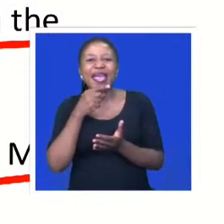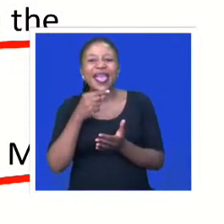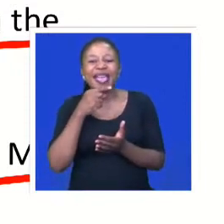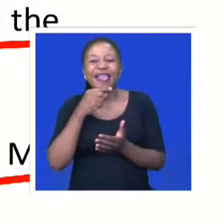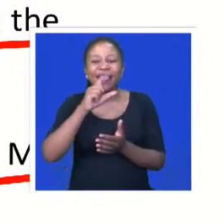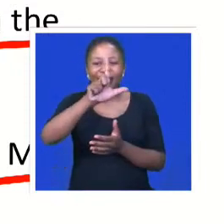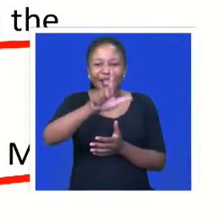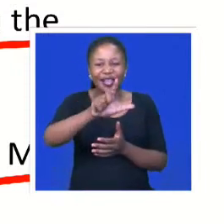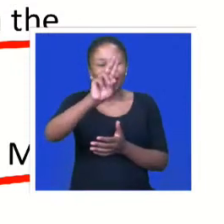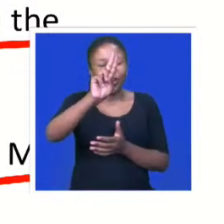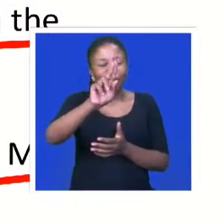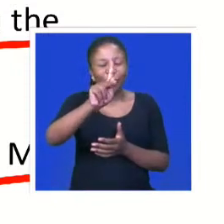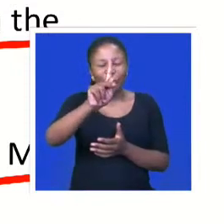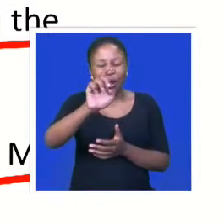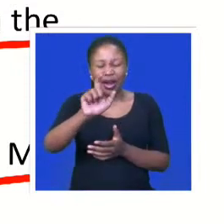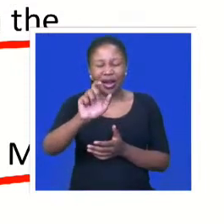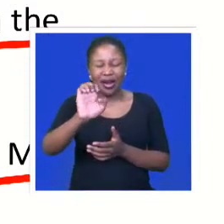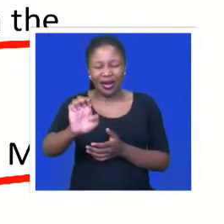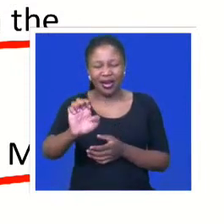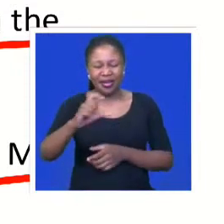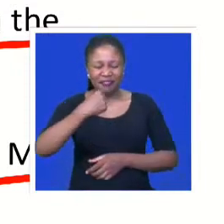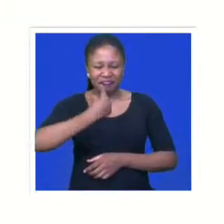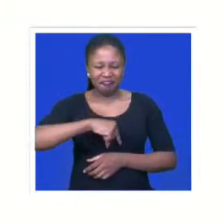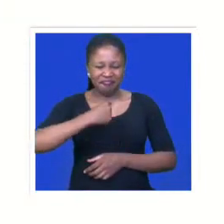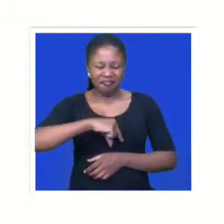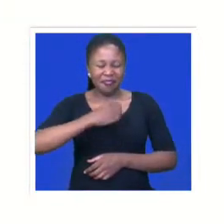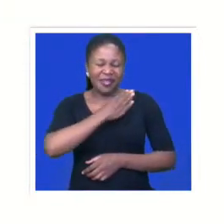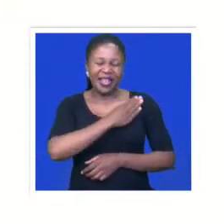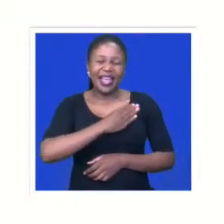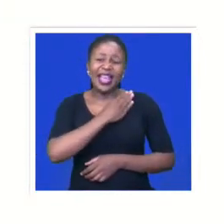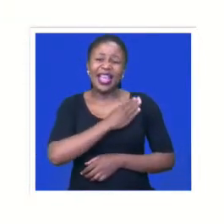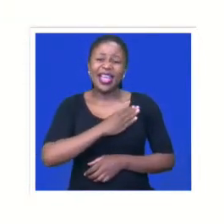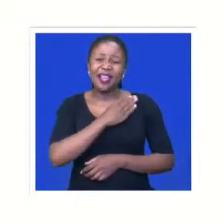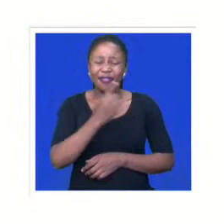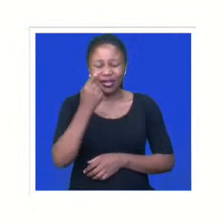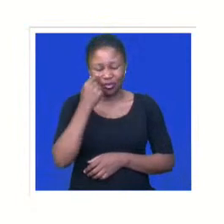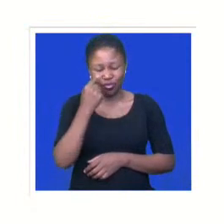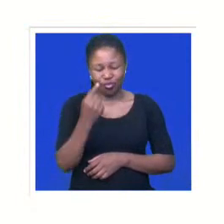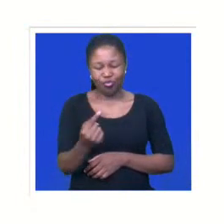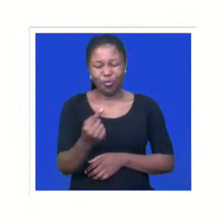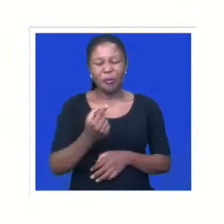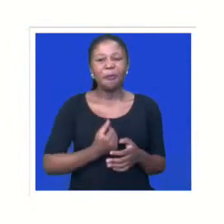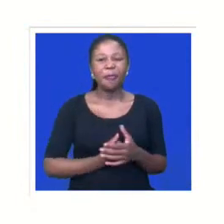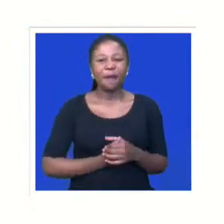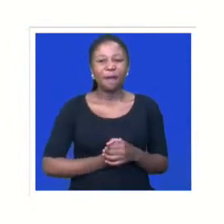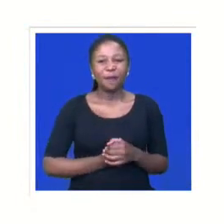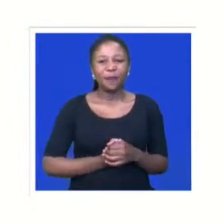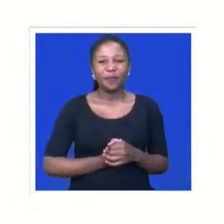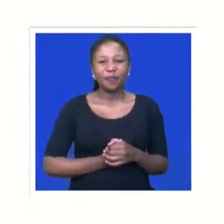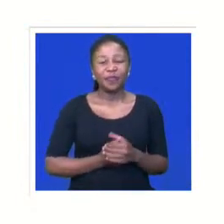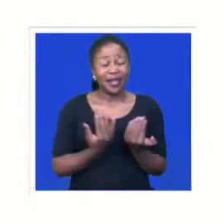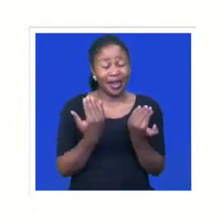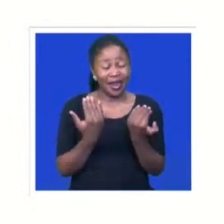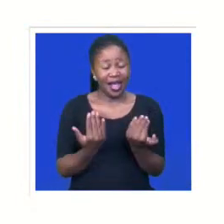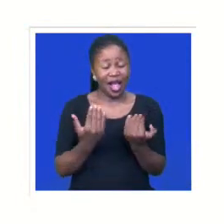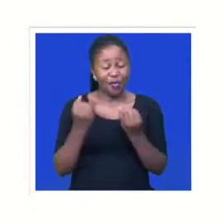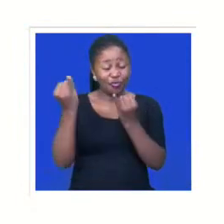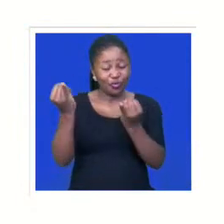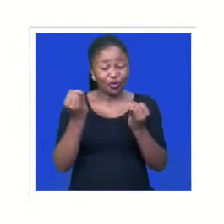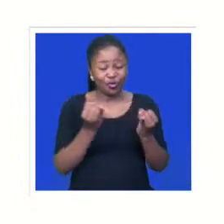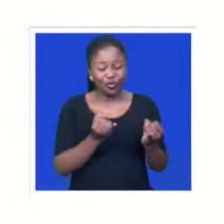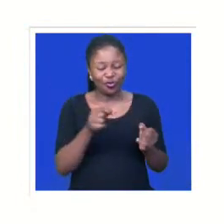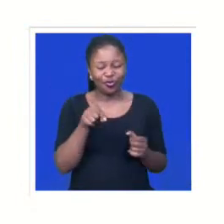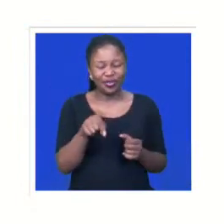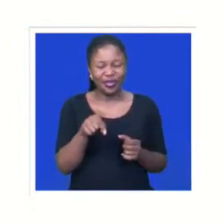the Magnificat. Let us go on, dear Elena. Let us look at the introduction. Let